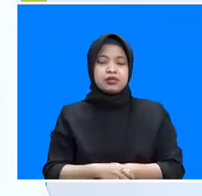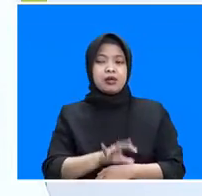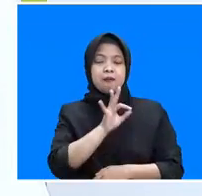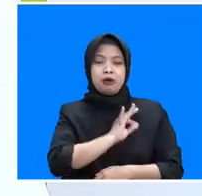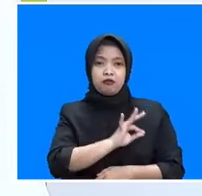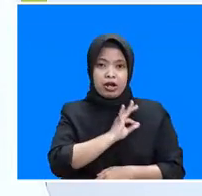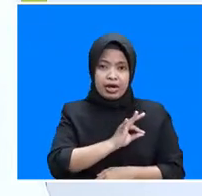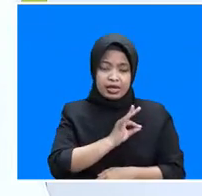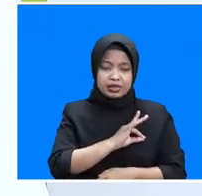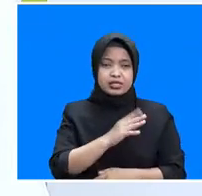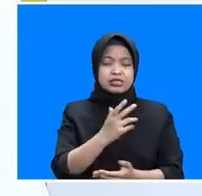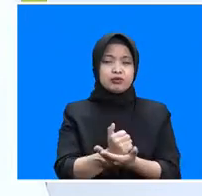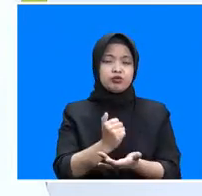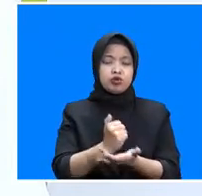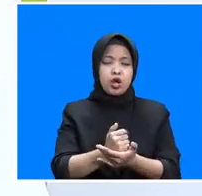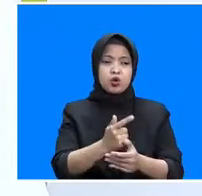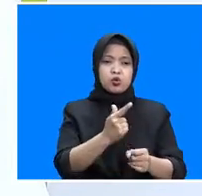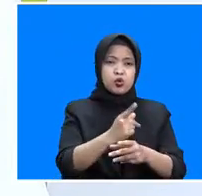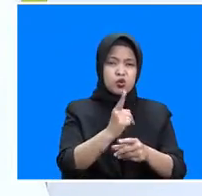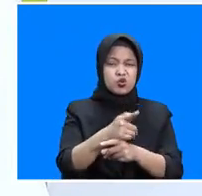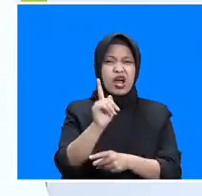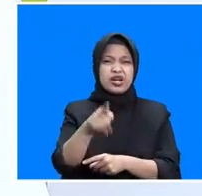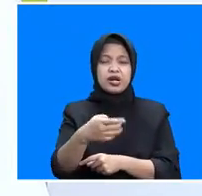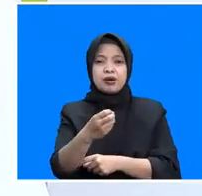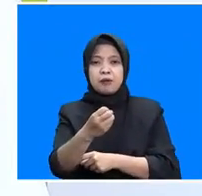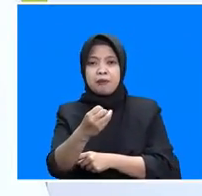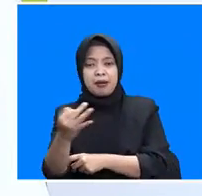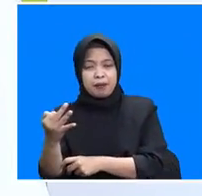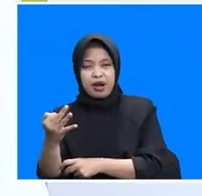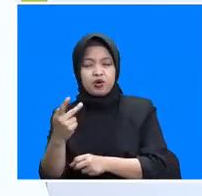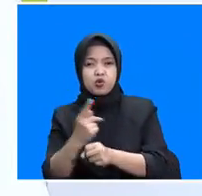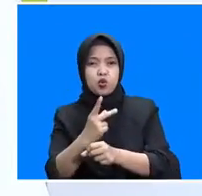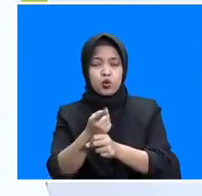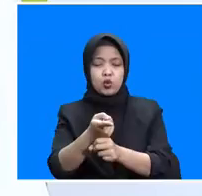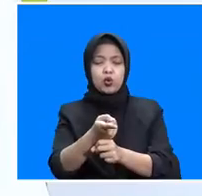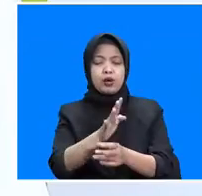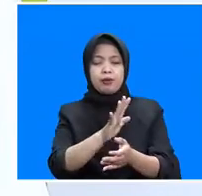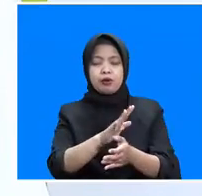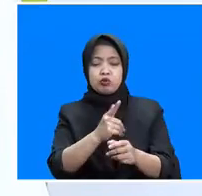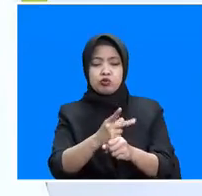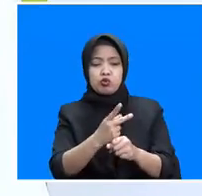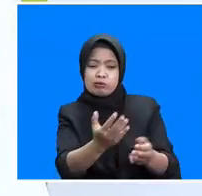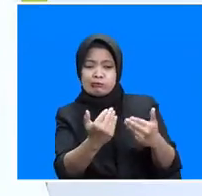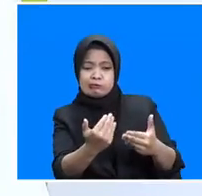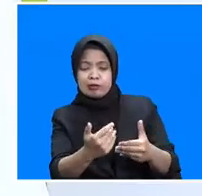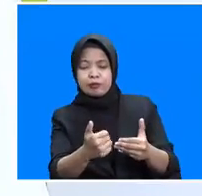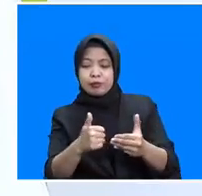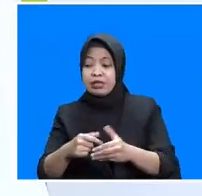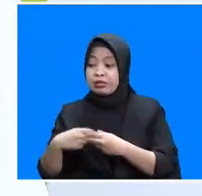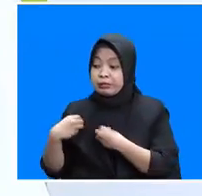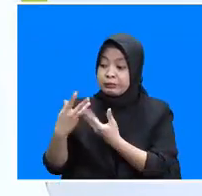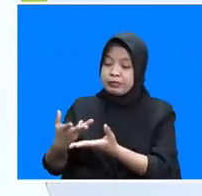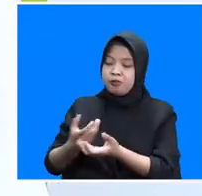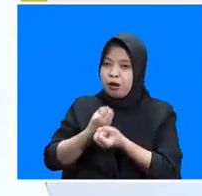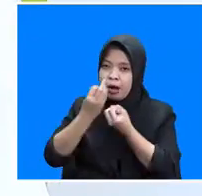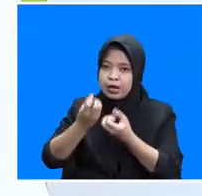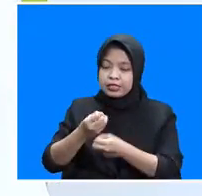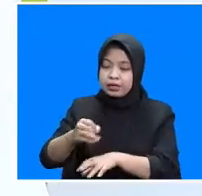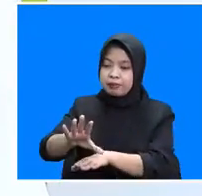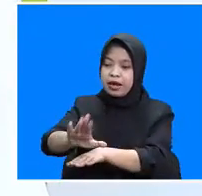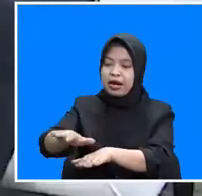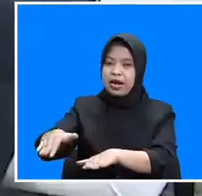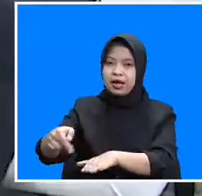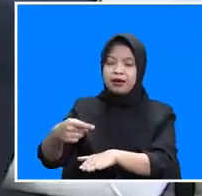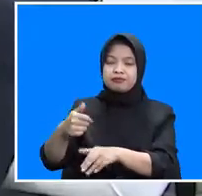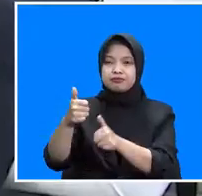teachers, mm-hmm. 40,000 students. Mm-hmm. So that's a significant project. And understand Innovasi is also working with